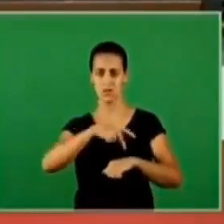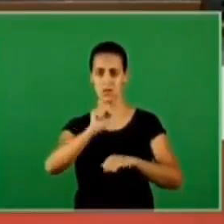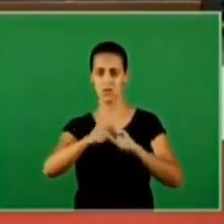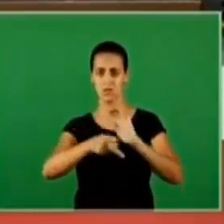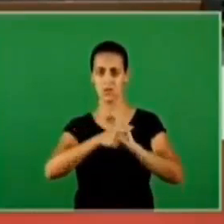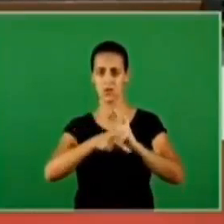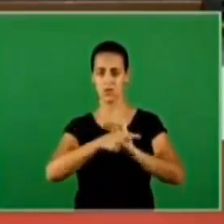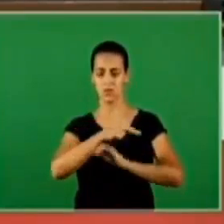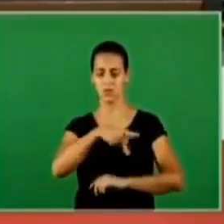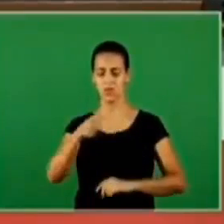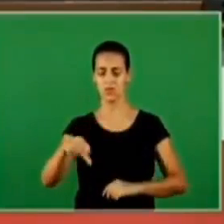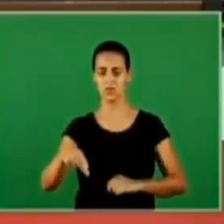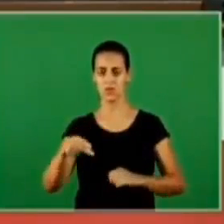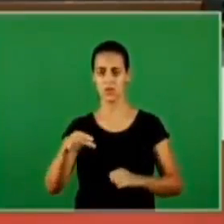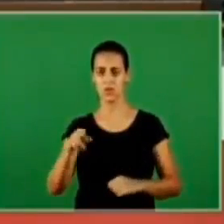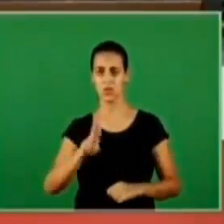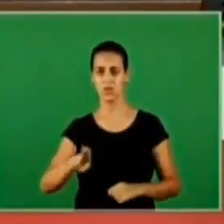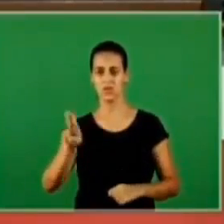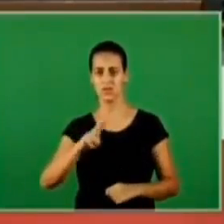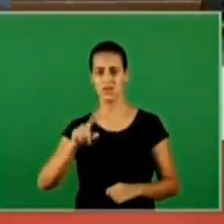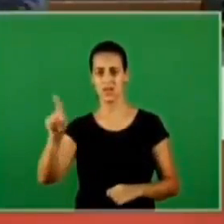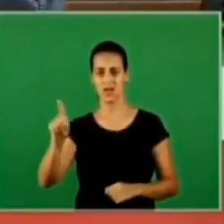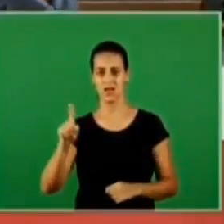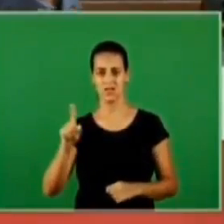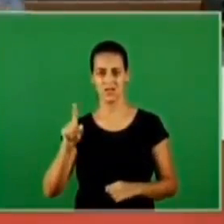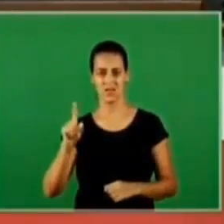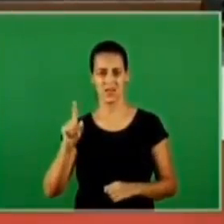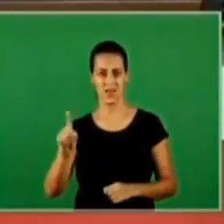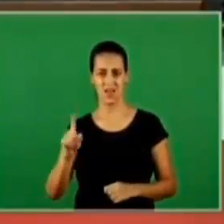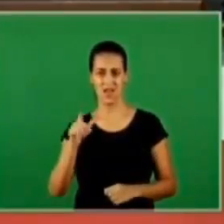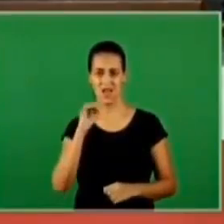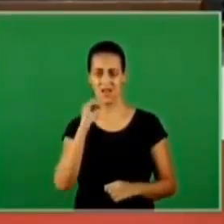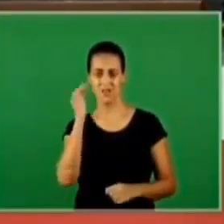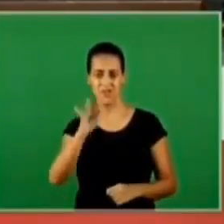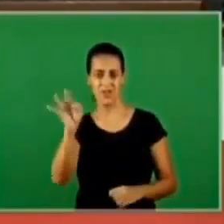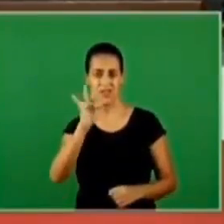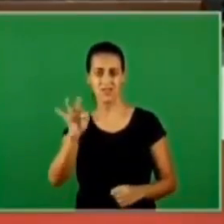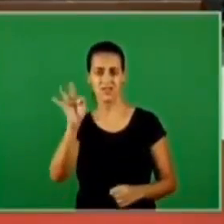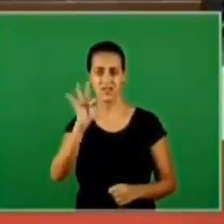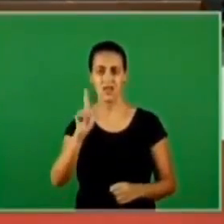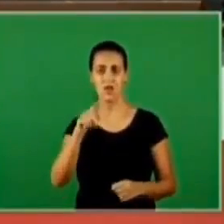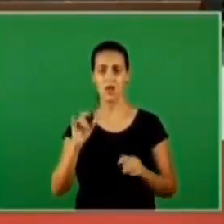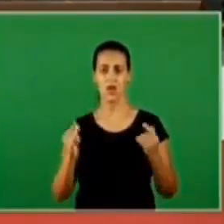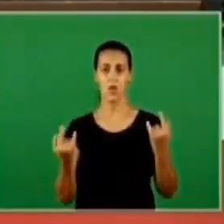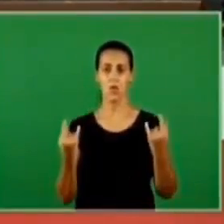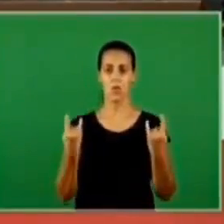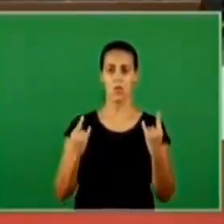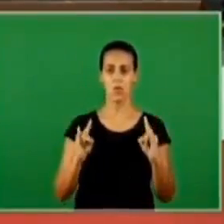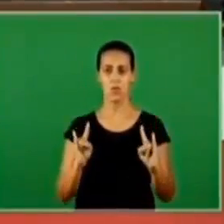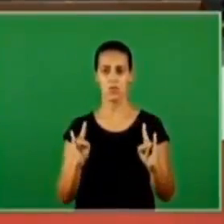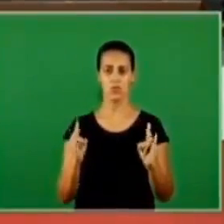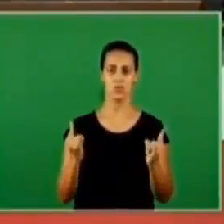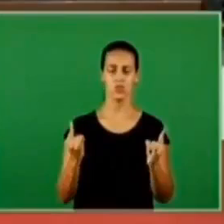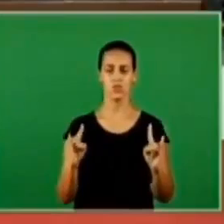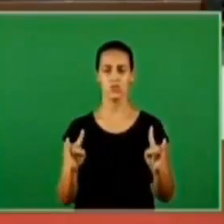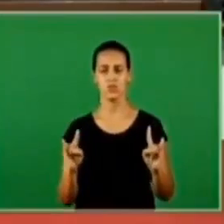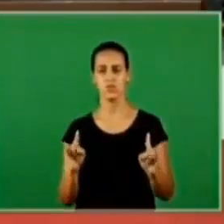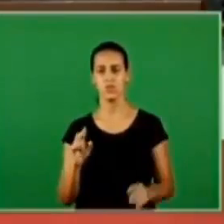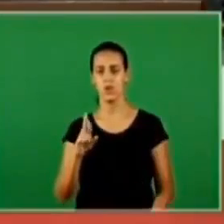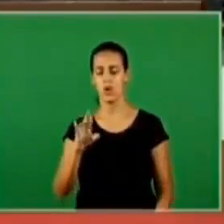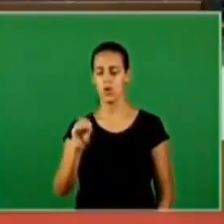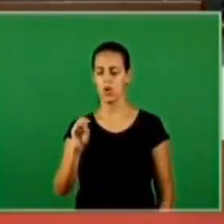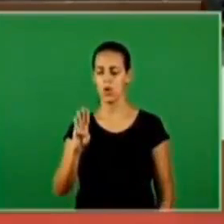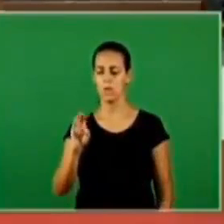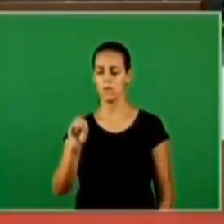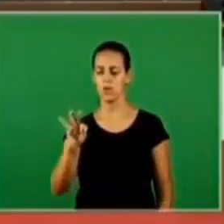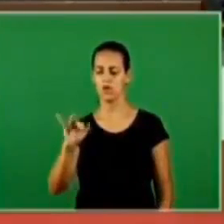had a higher degree in University of Paris in robotics, and another professor in Purdue